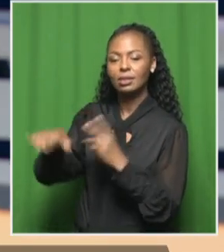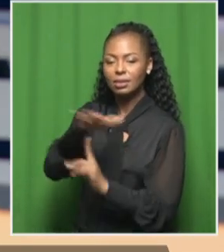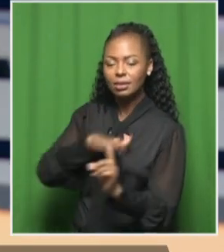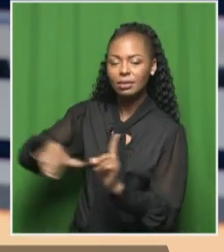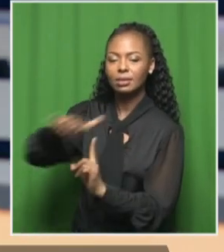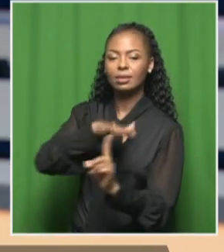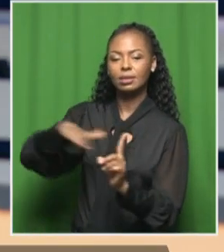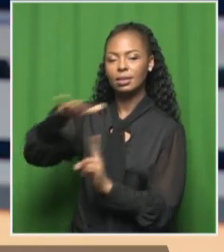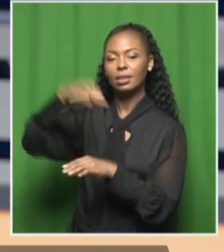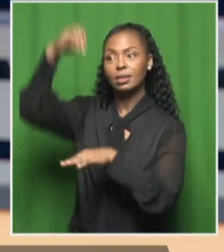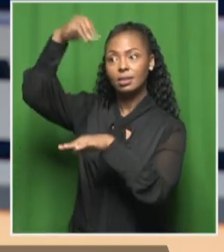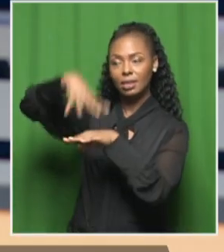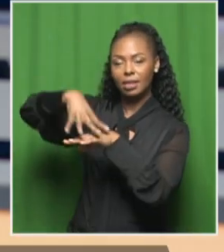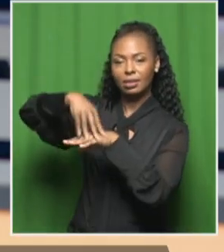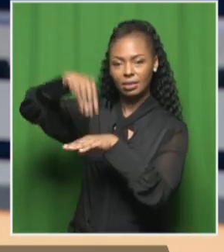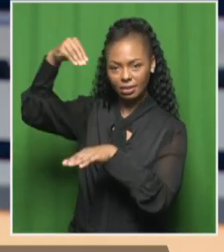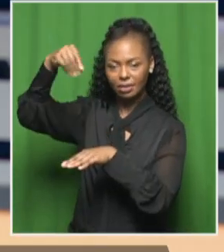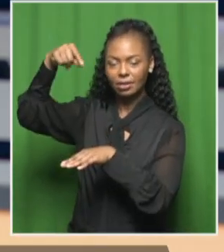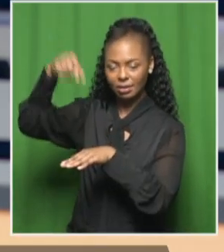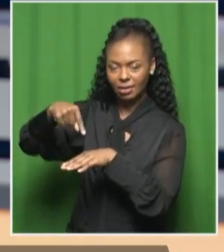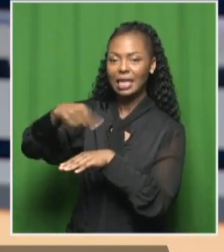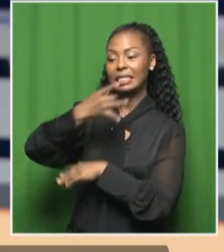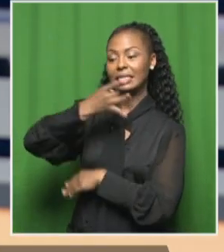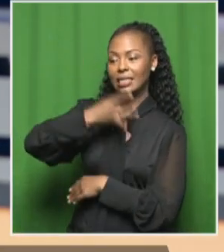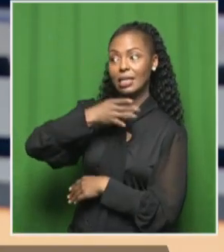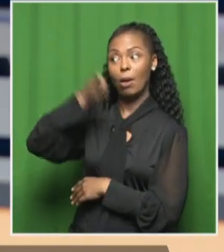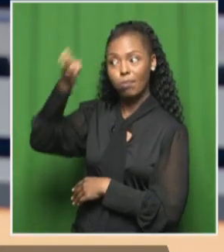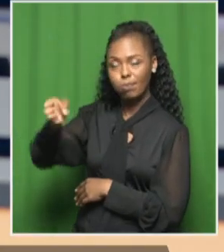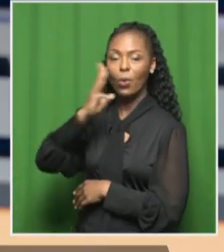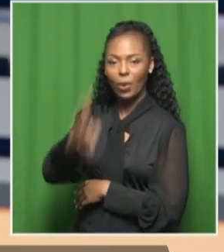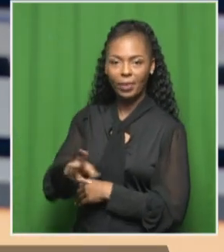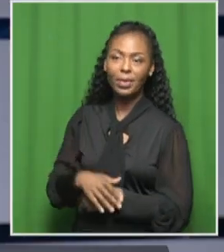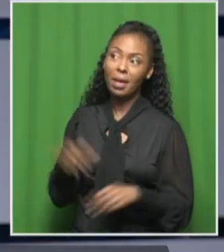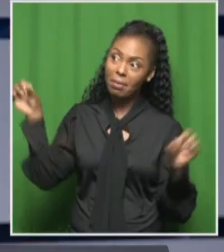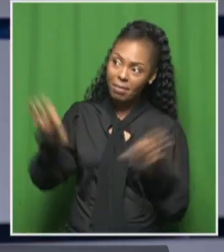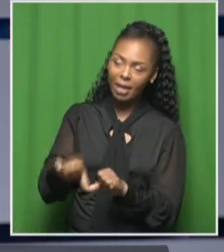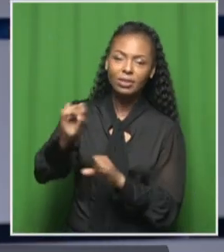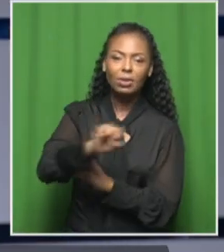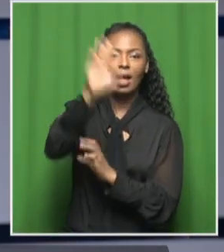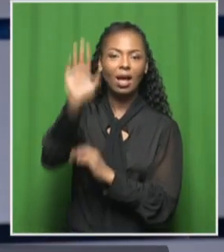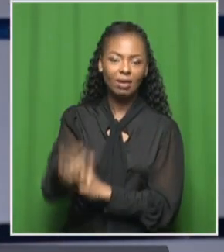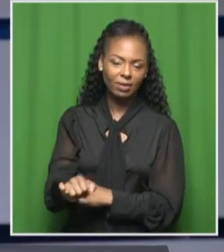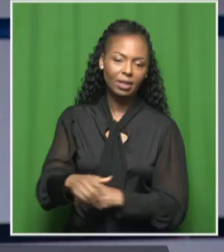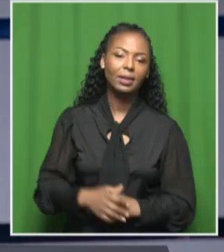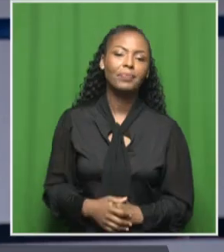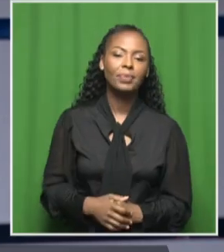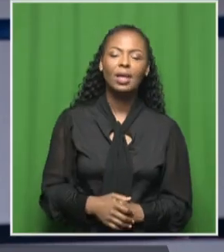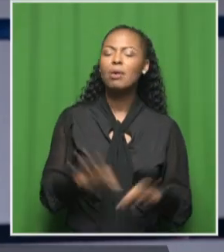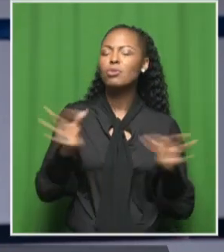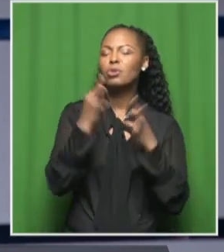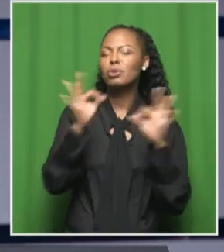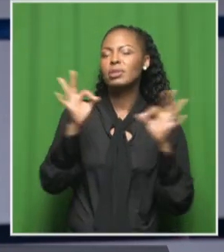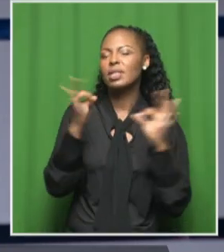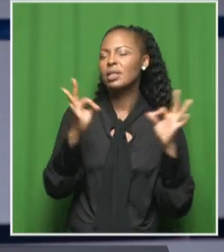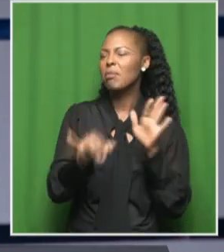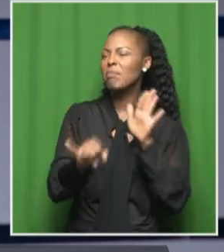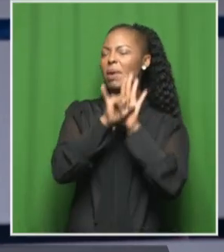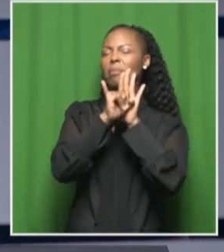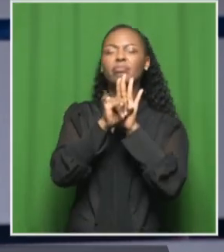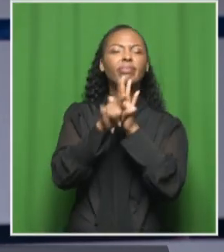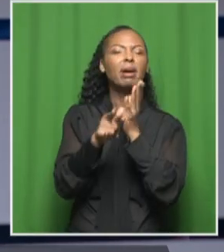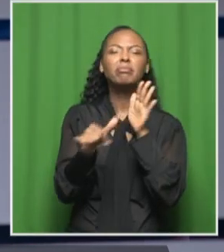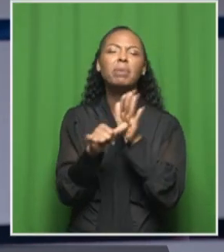Saturday. But given that you are returning to South Africa, what do you make of our music scene here? And have you seen anything in